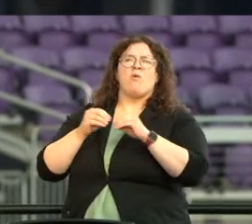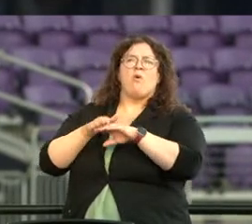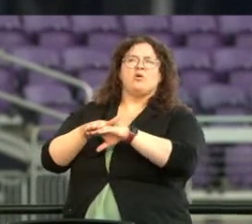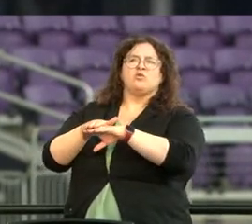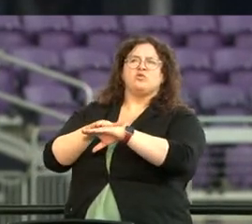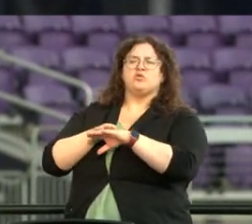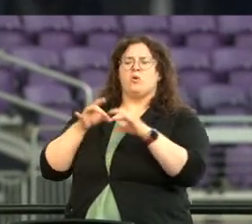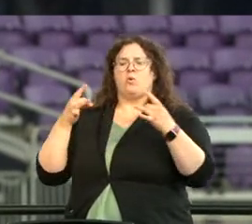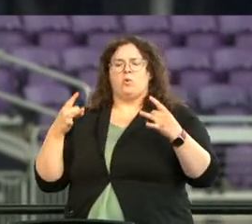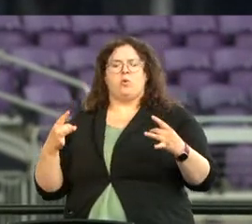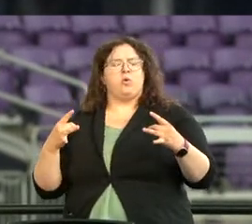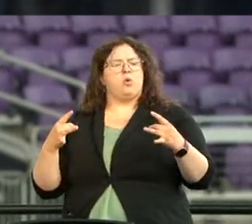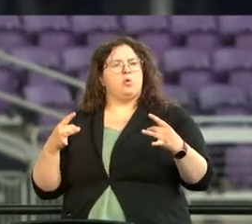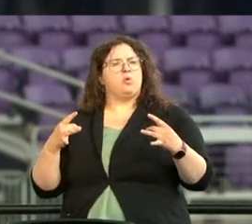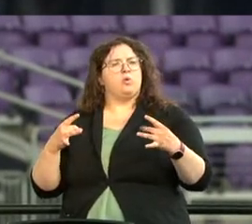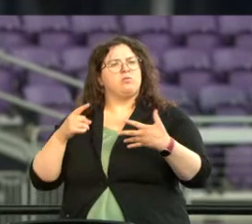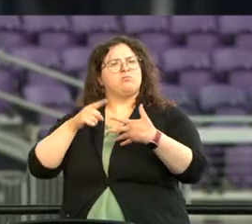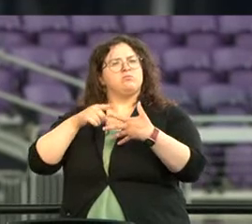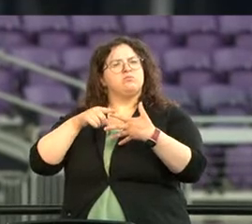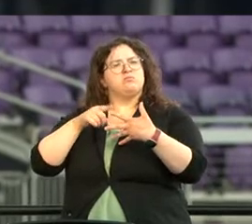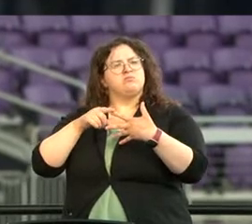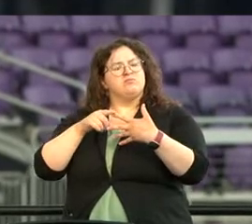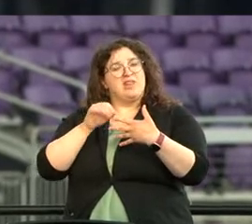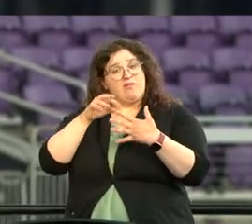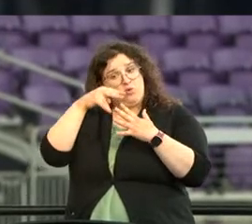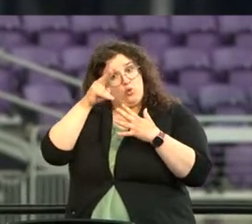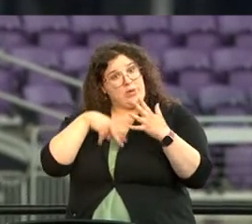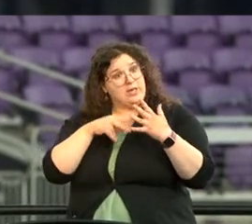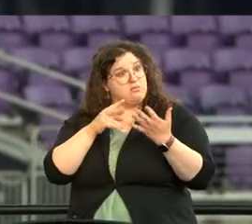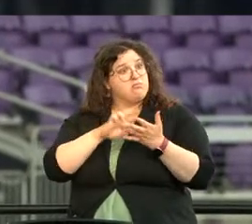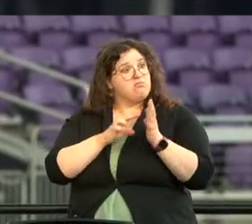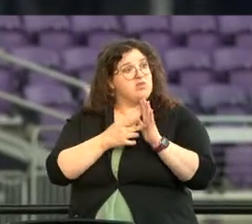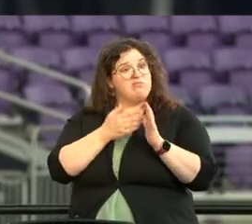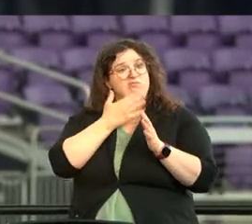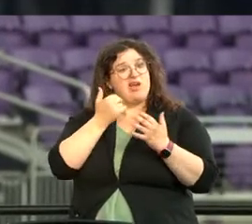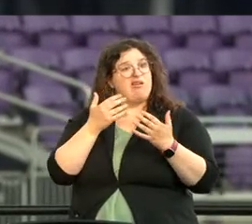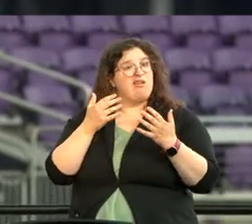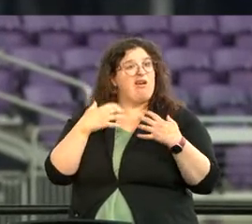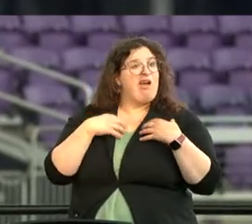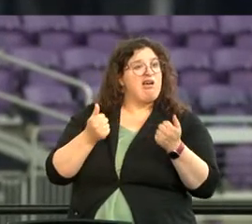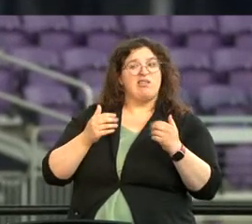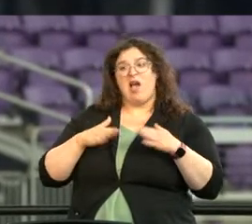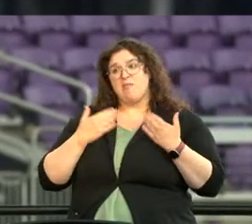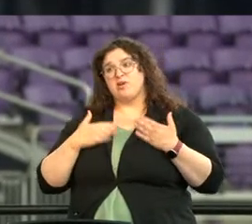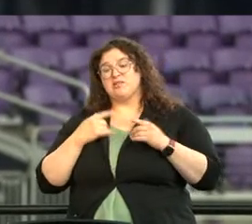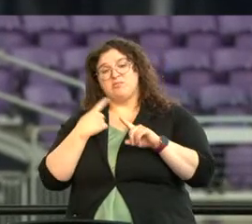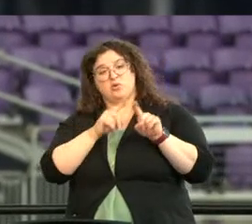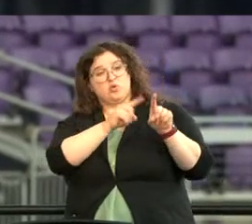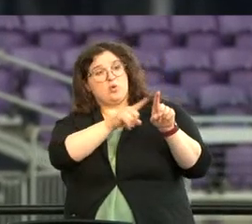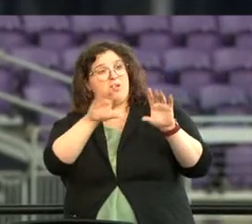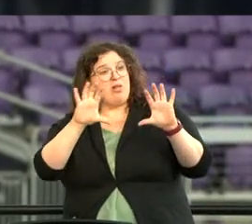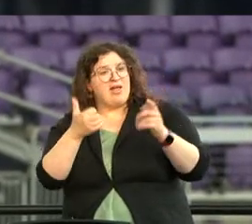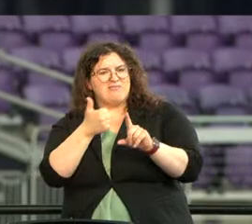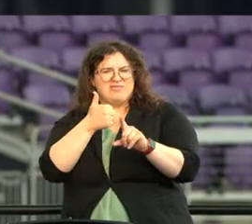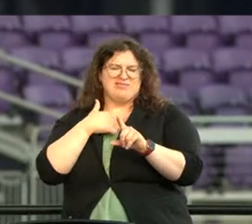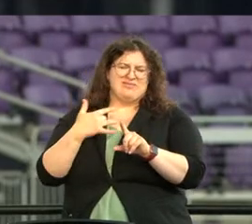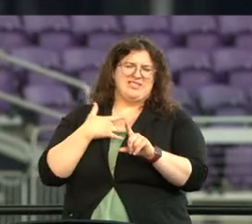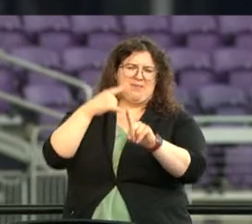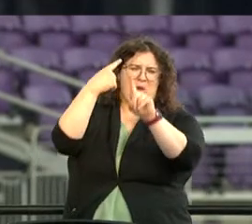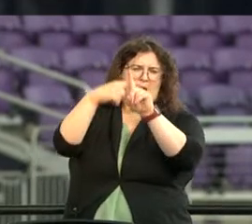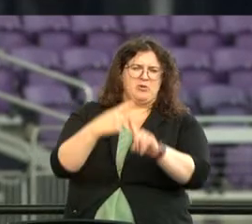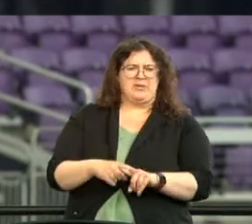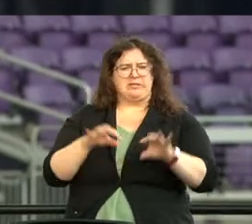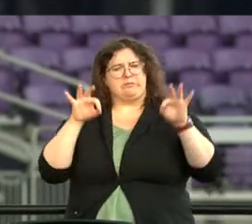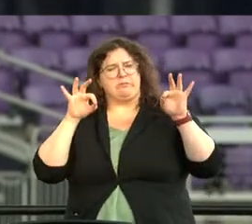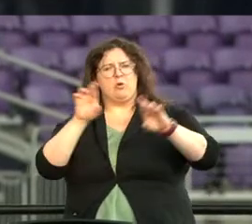The impact of chapter two will lead you to better health, happiness, and what I've seen as a class, you are optimistic and positive